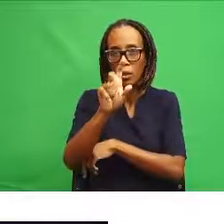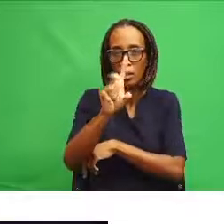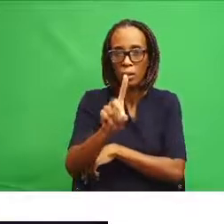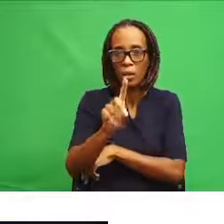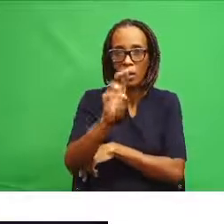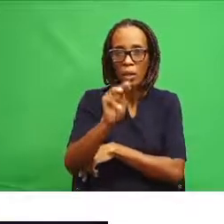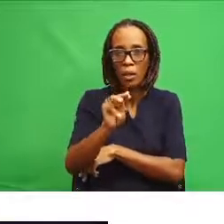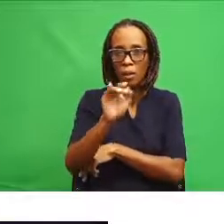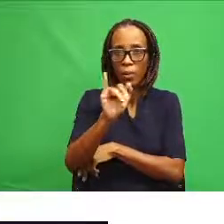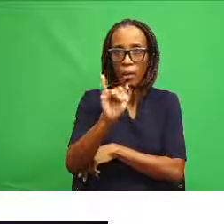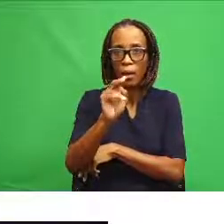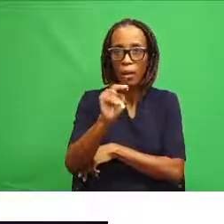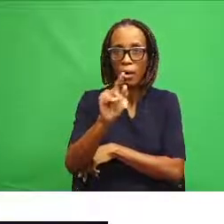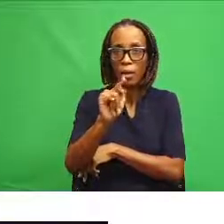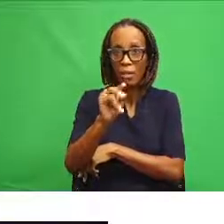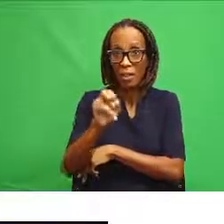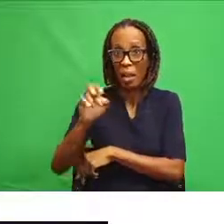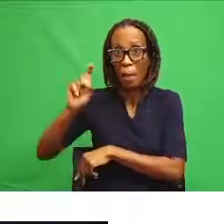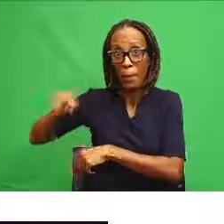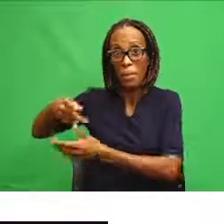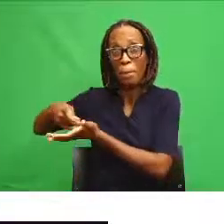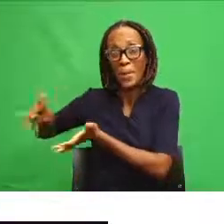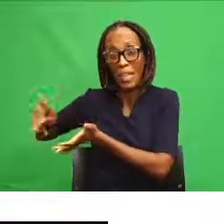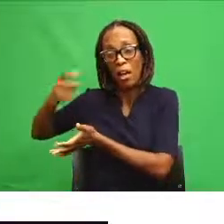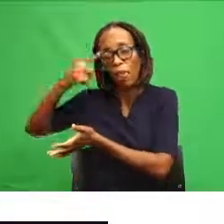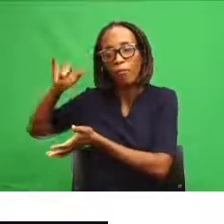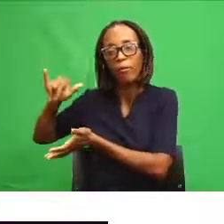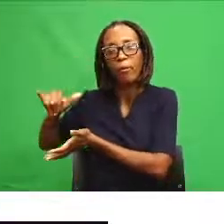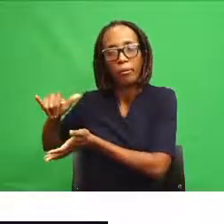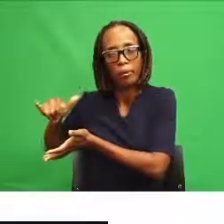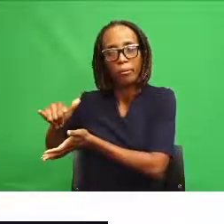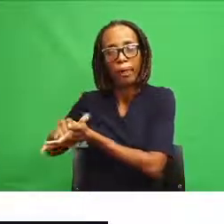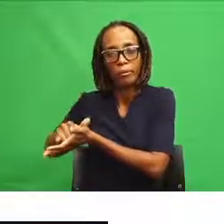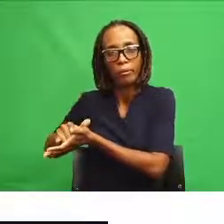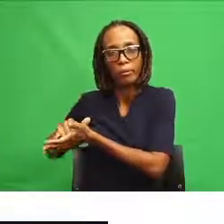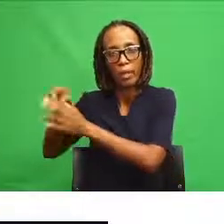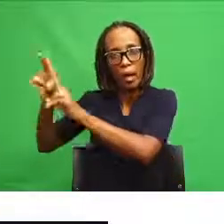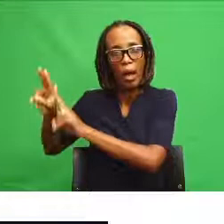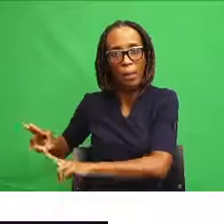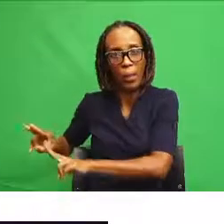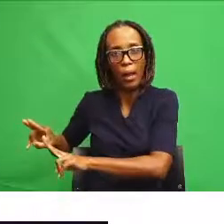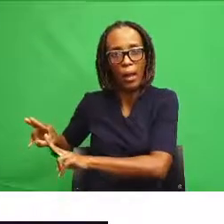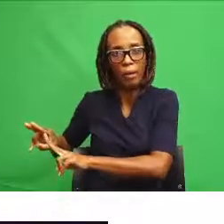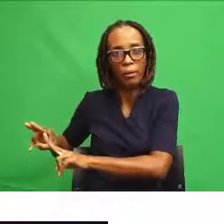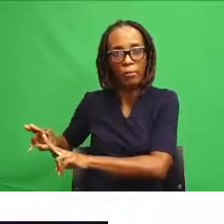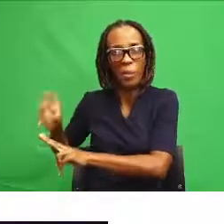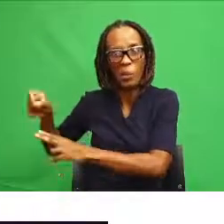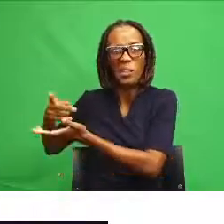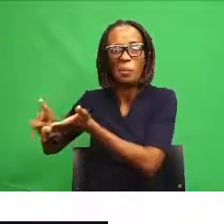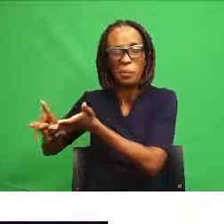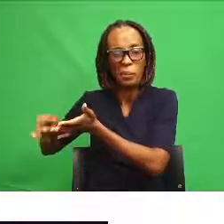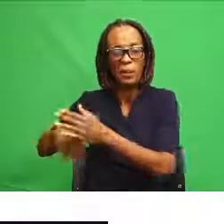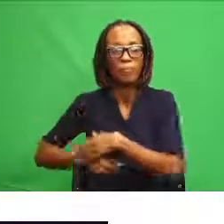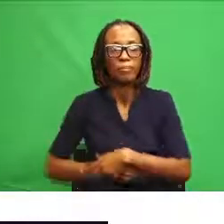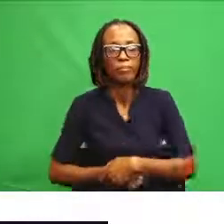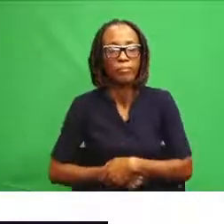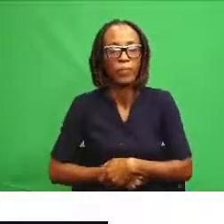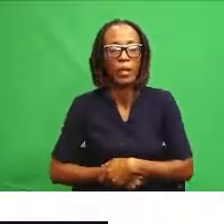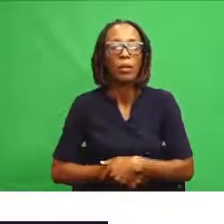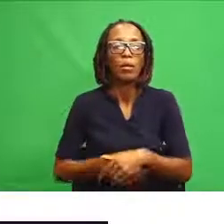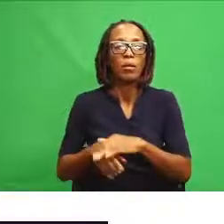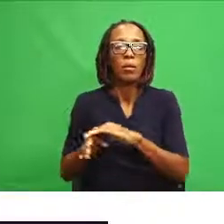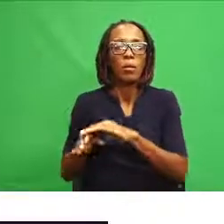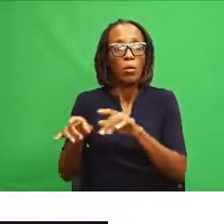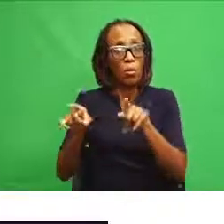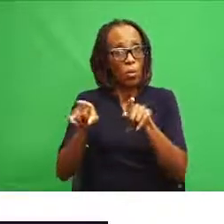there are legal costs relative to the application for letters of administration. And there is also